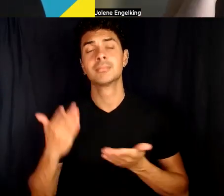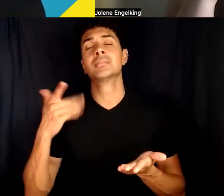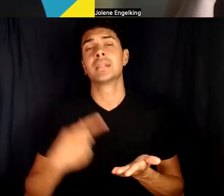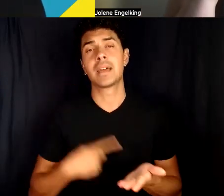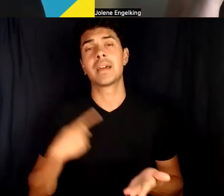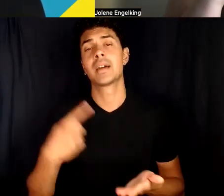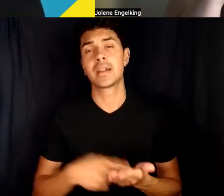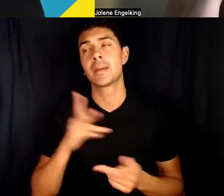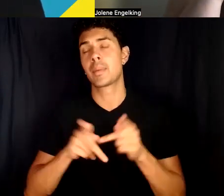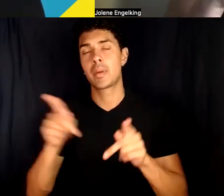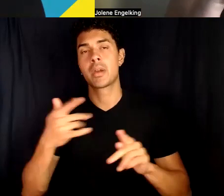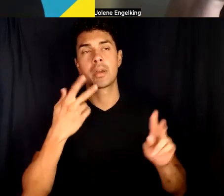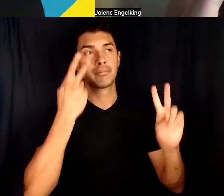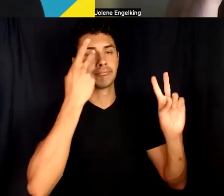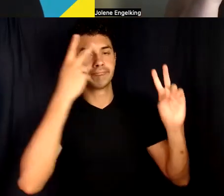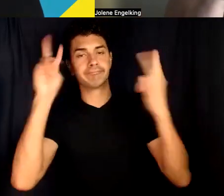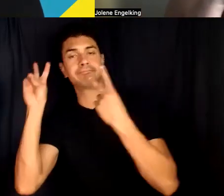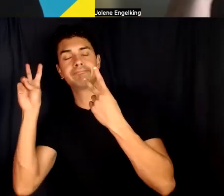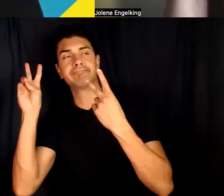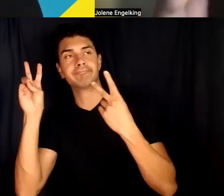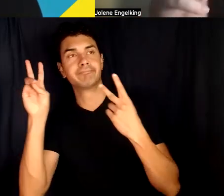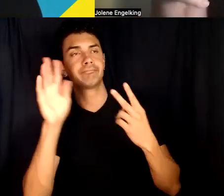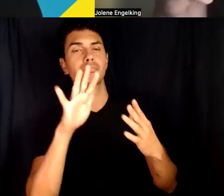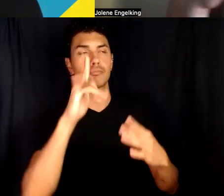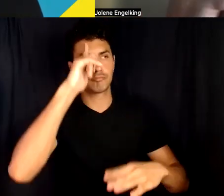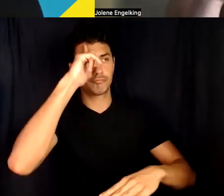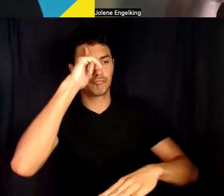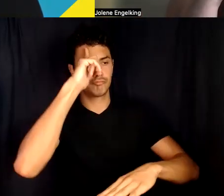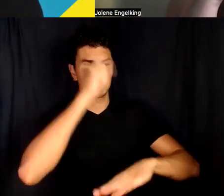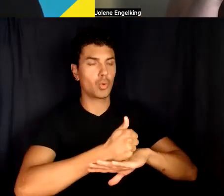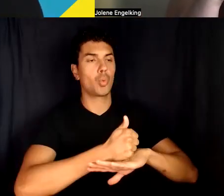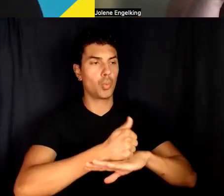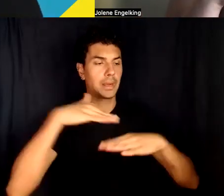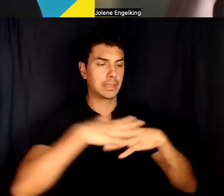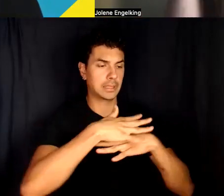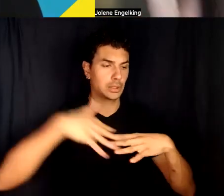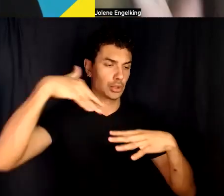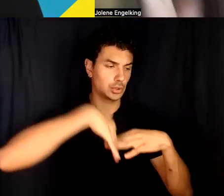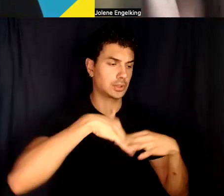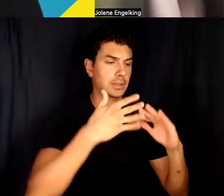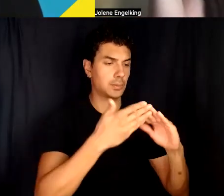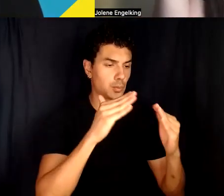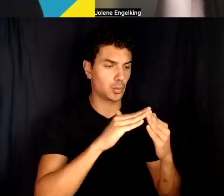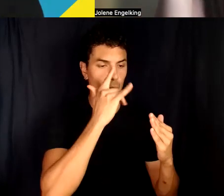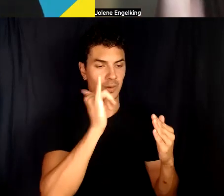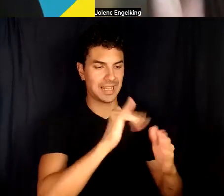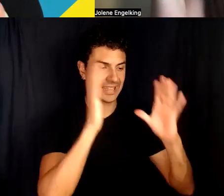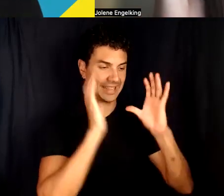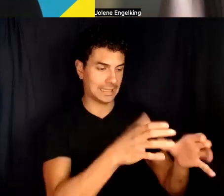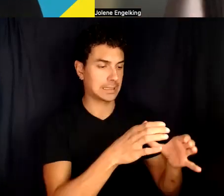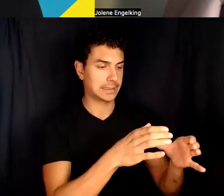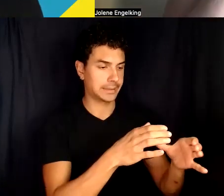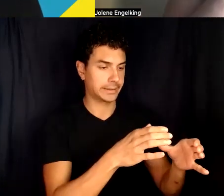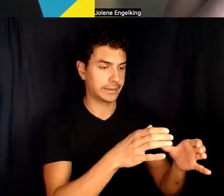these misconceptions or these ideas about what it means to be Indigenous, or how Indigenous people in your community or across the world,